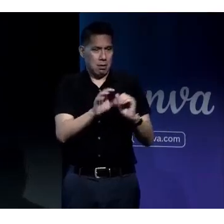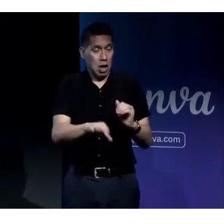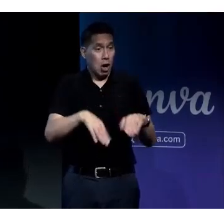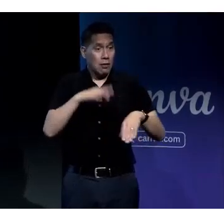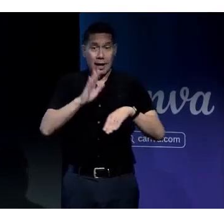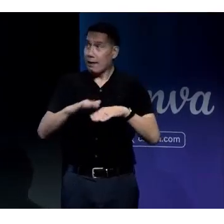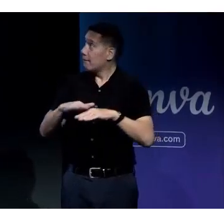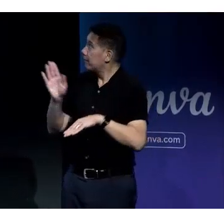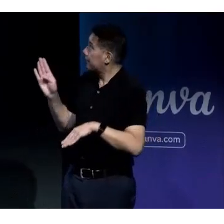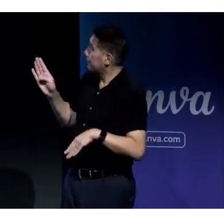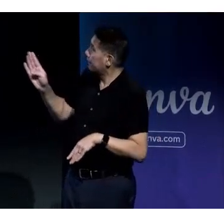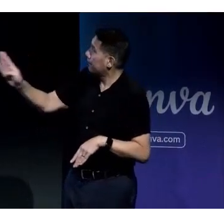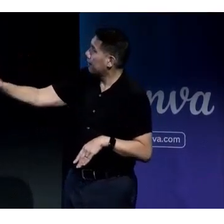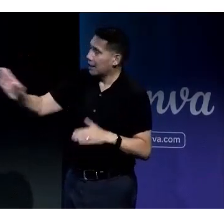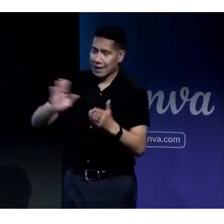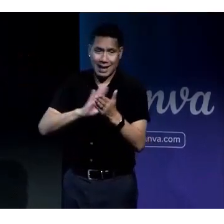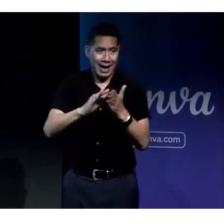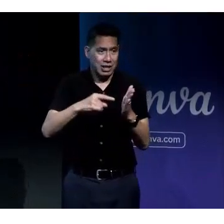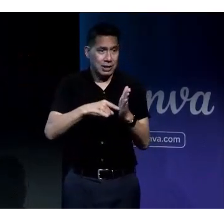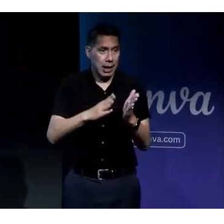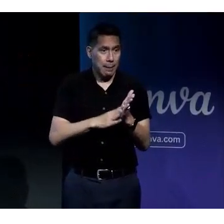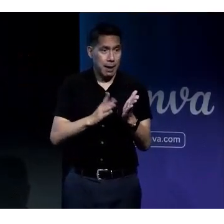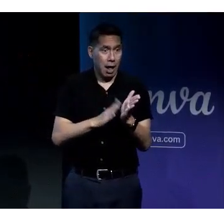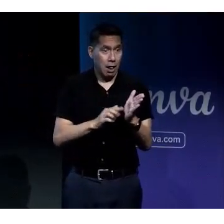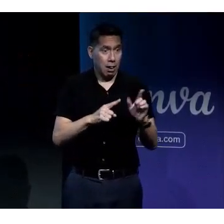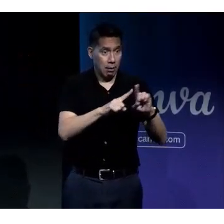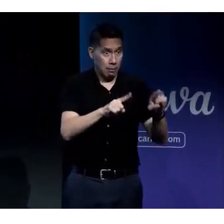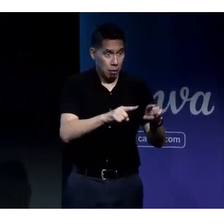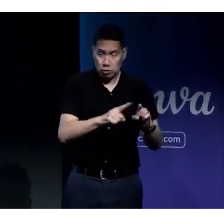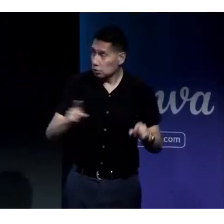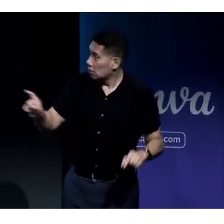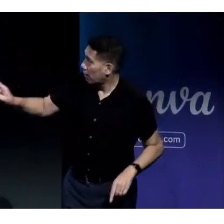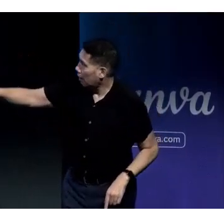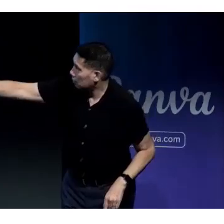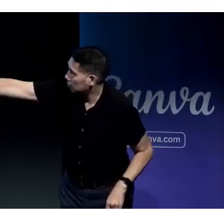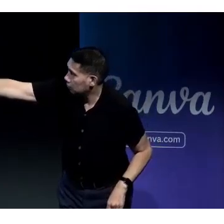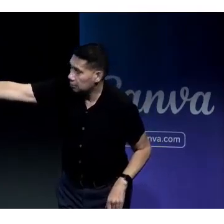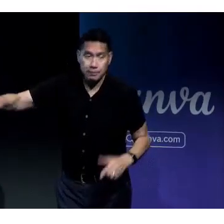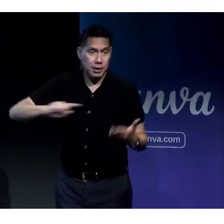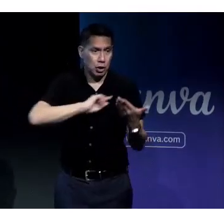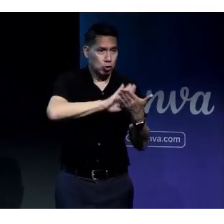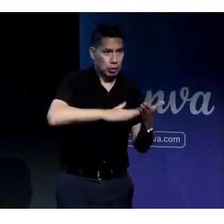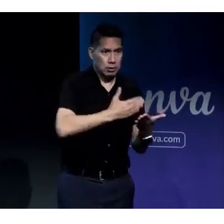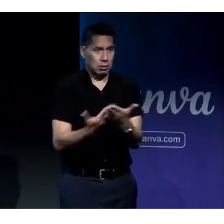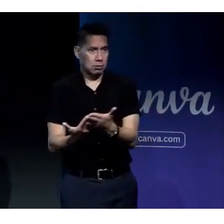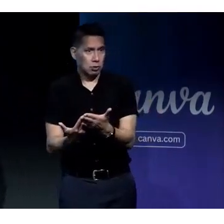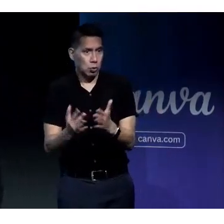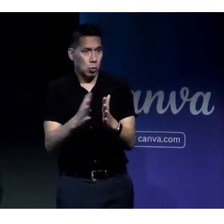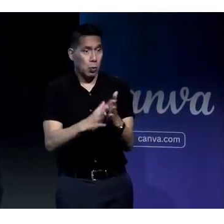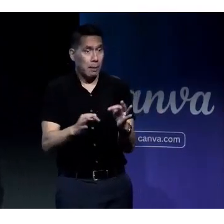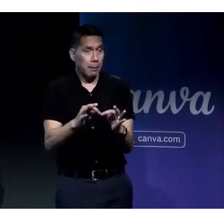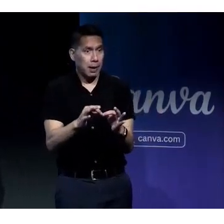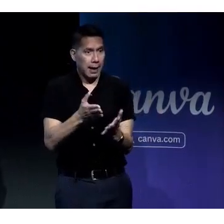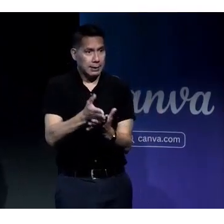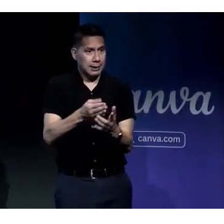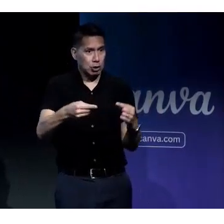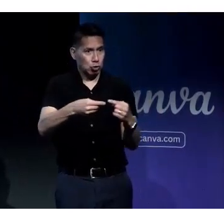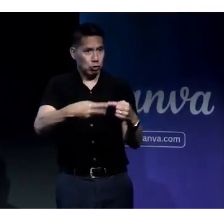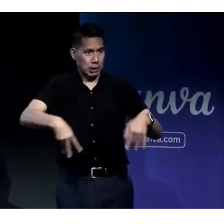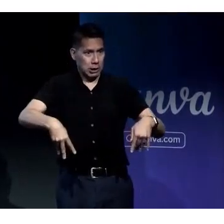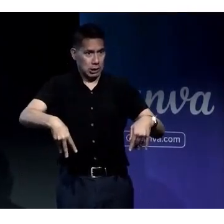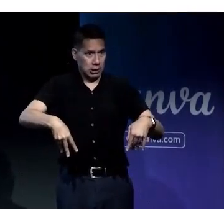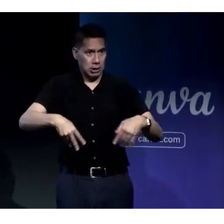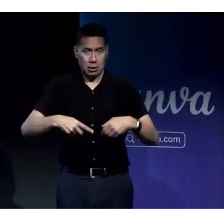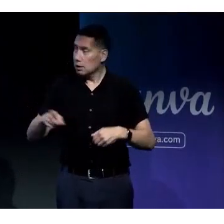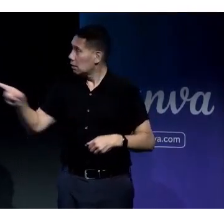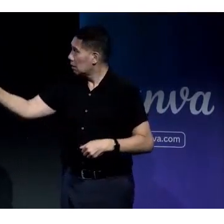left, we have an HTML box, and then that HTML is translated to our web accessibility tree, and that's the one that